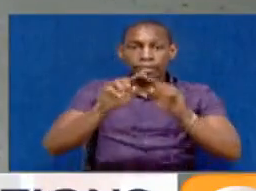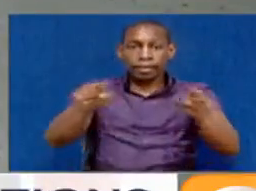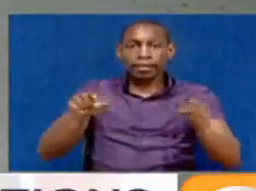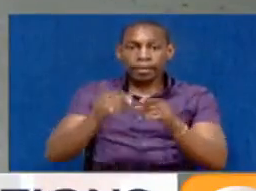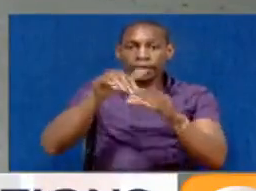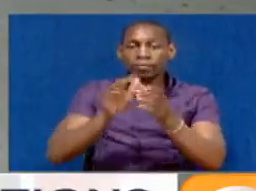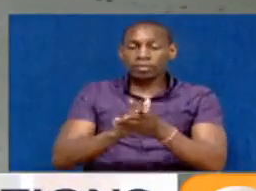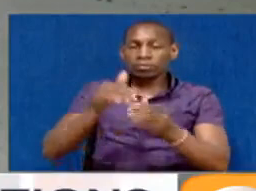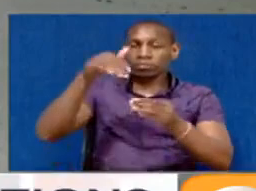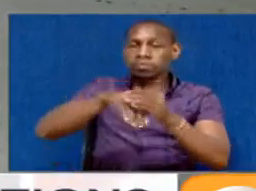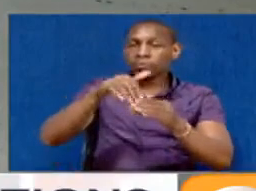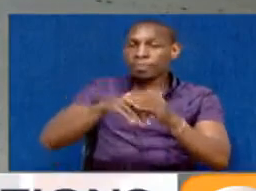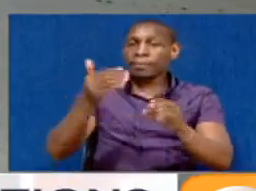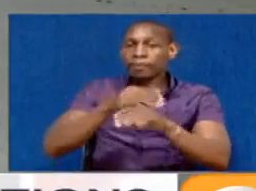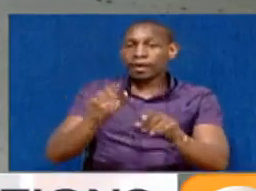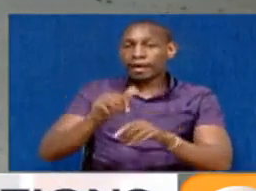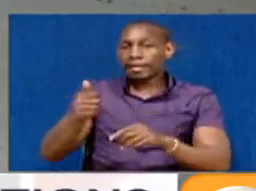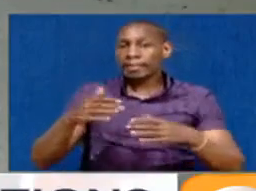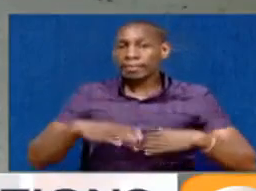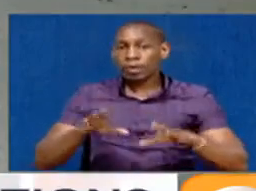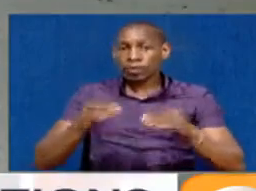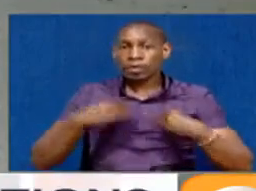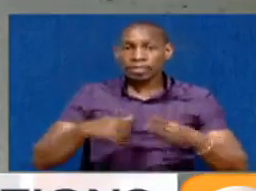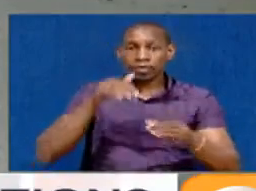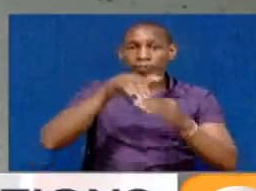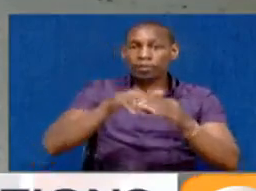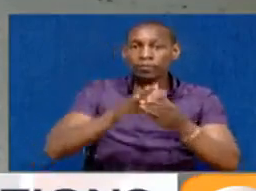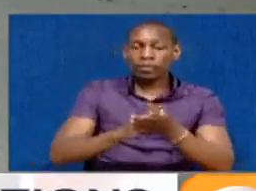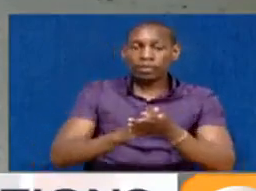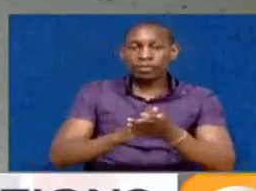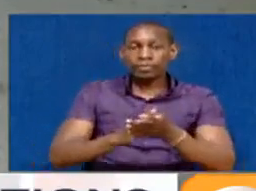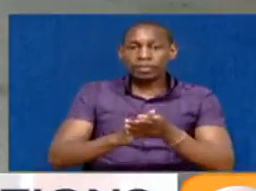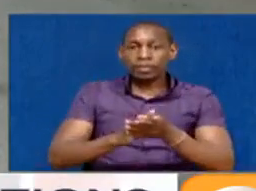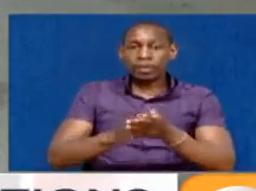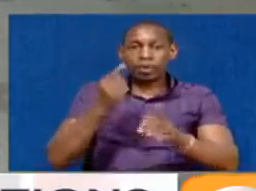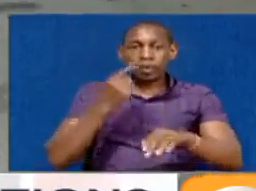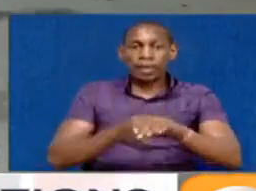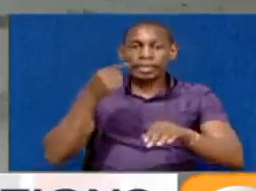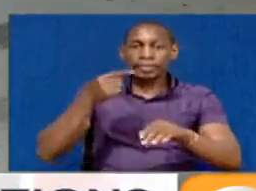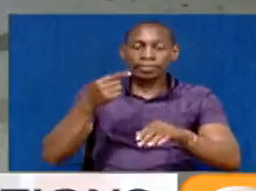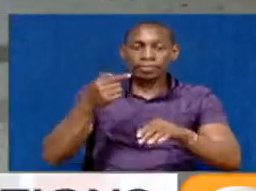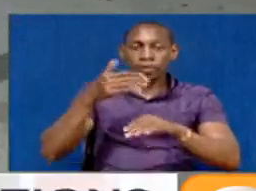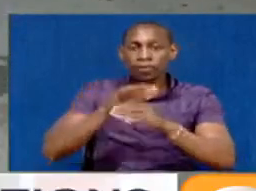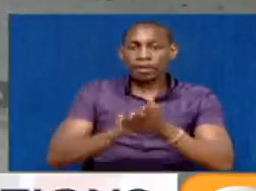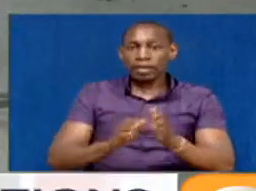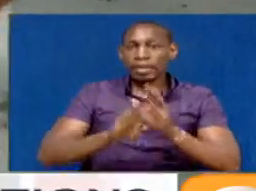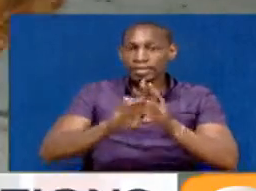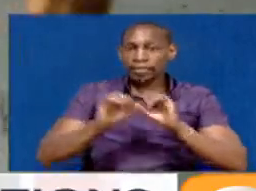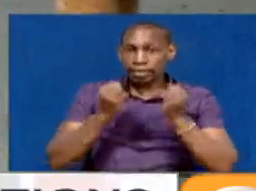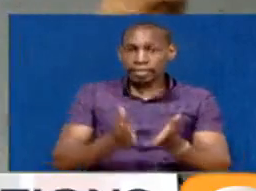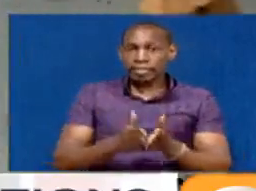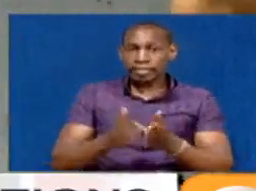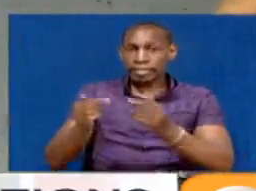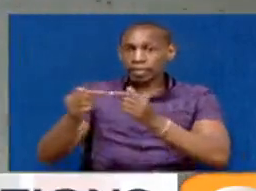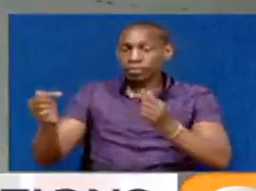that were stuffed, instances where some people were allowed to vote more than one time, instances where agents of some of the